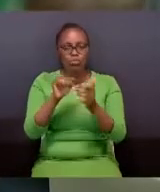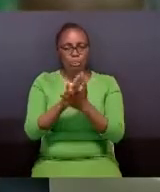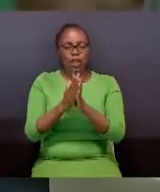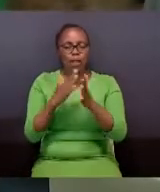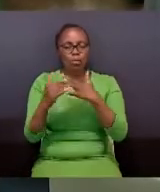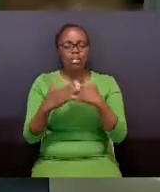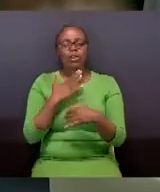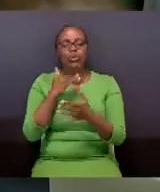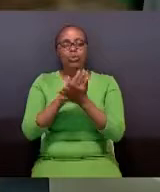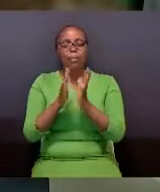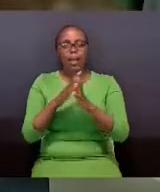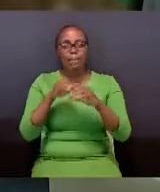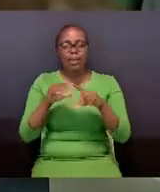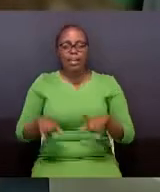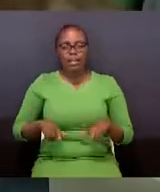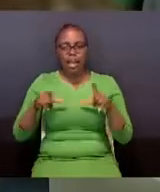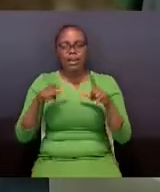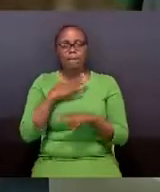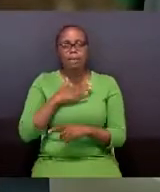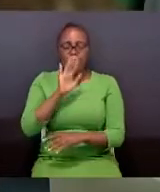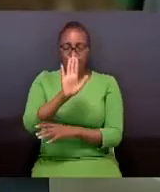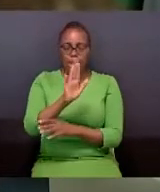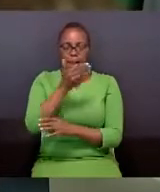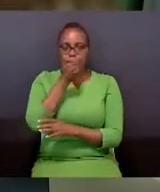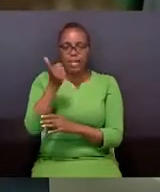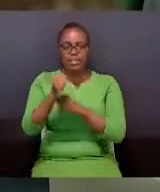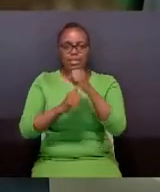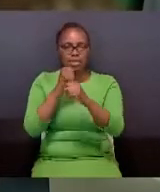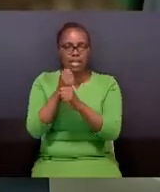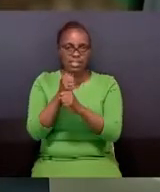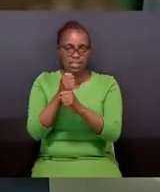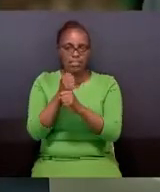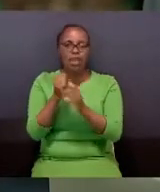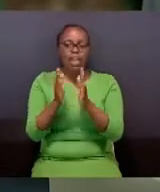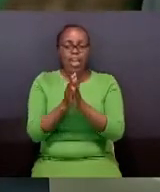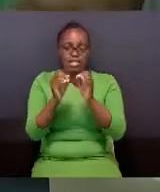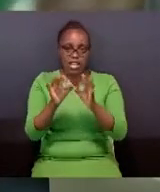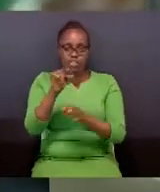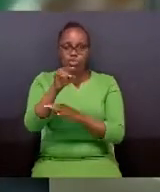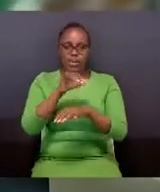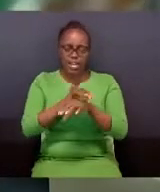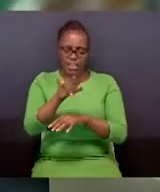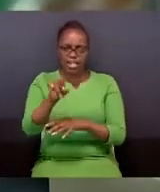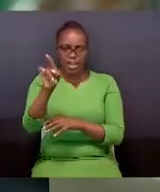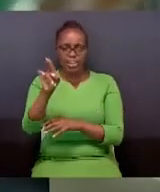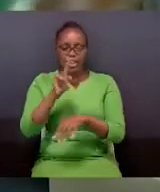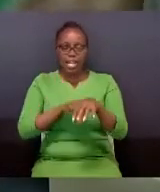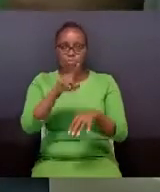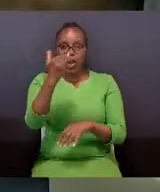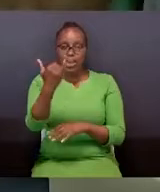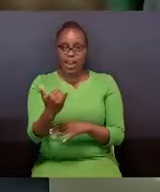be in life. These are your best years. And if you get it right when you are